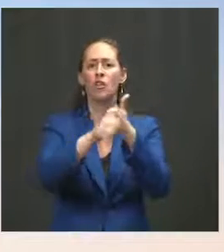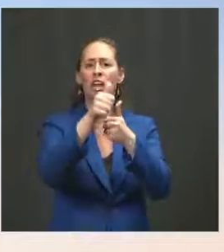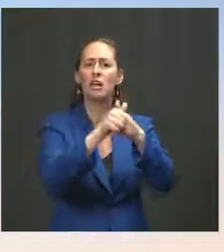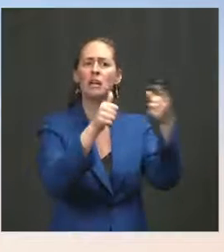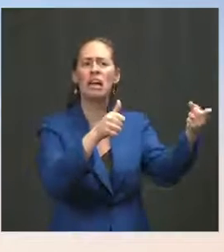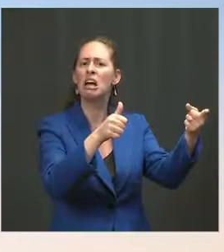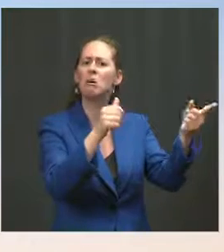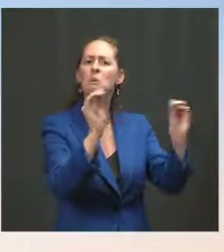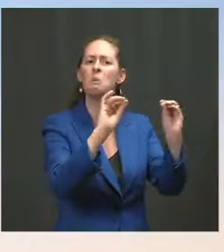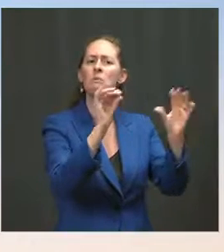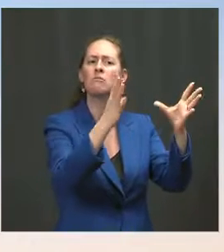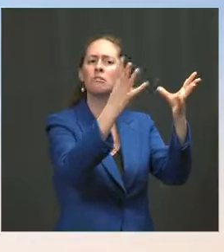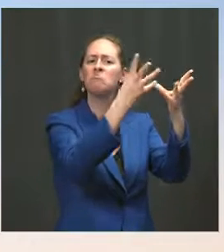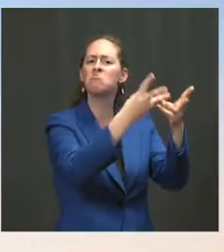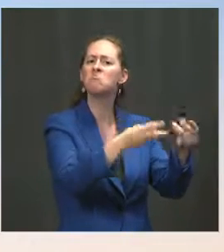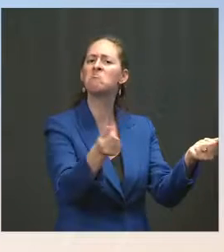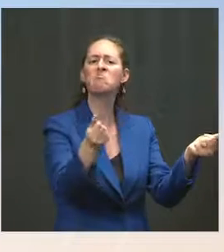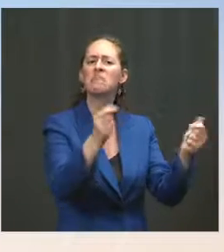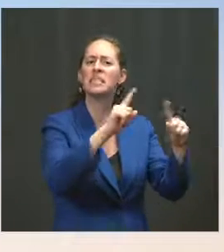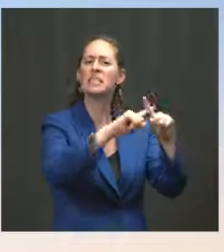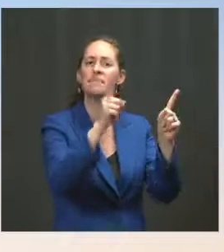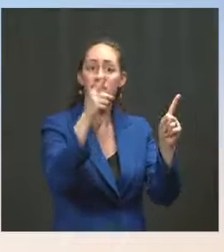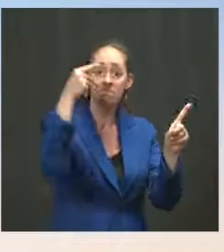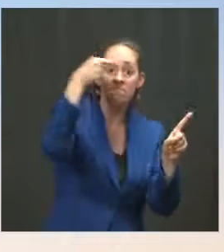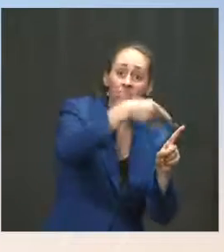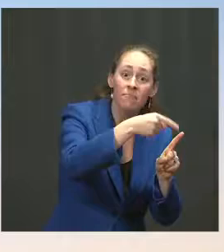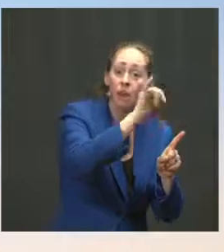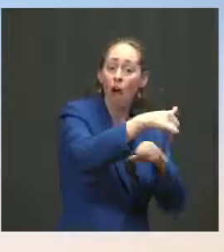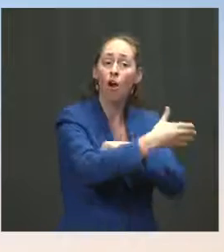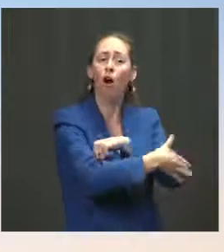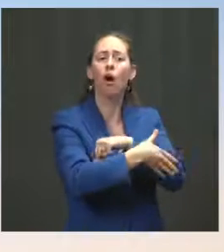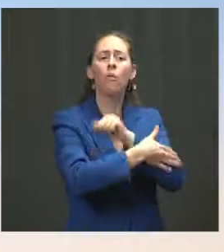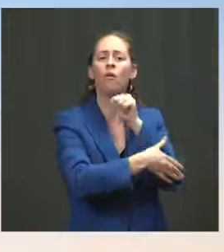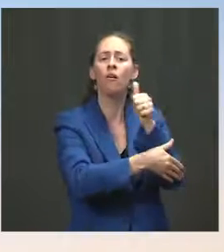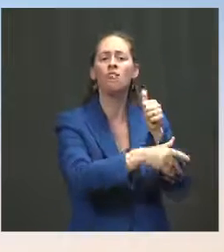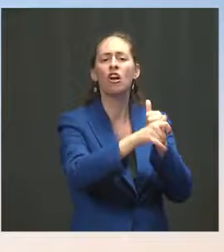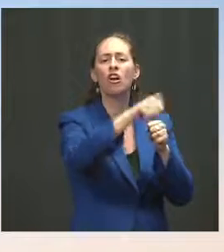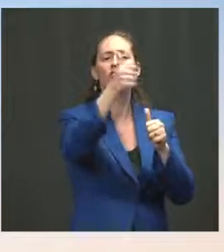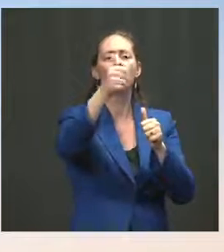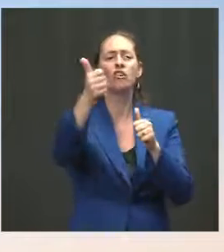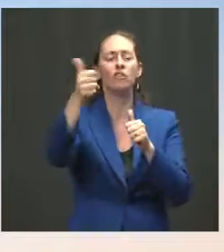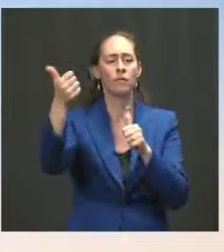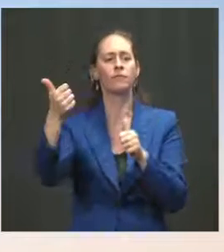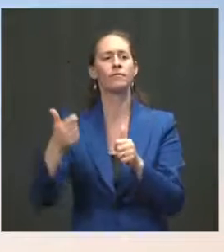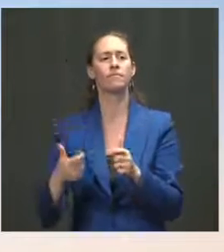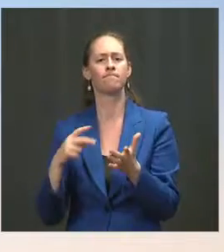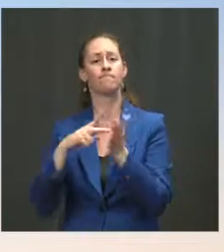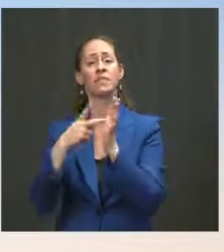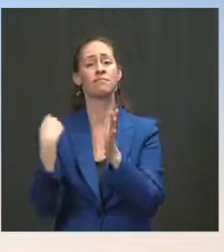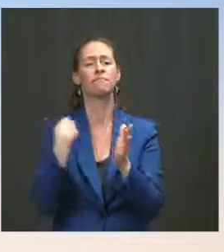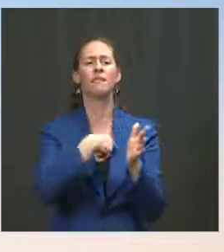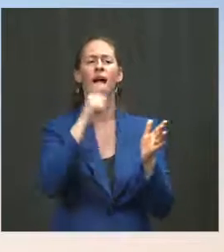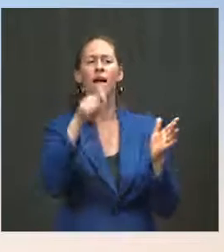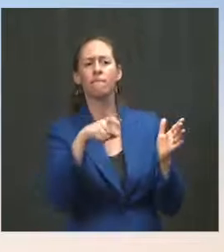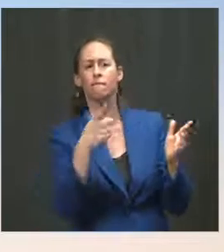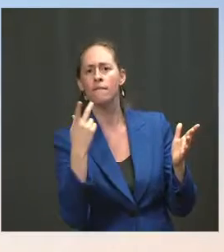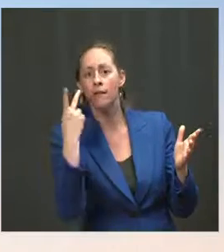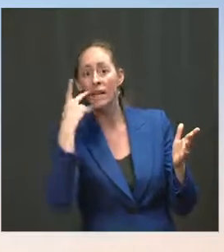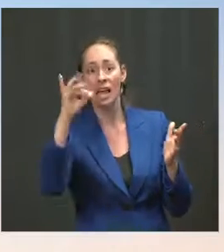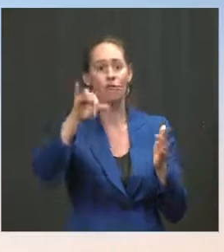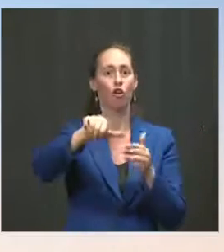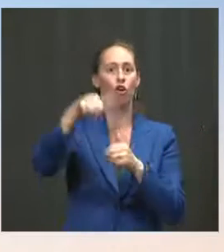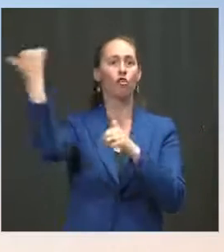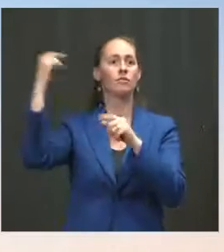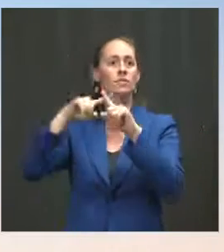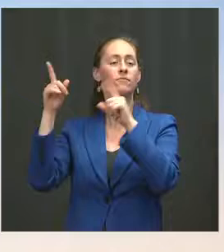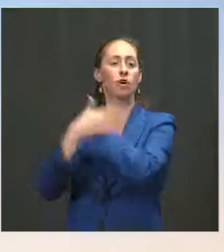same capacity from Afghanistan. We need to have capacity and counterterrorism capacity to address threats from other parts of the world, Northern